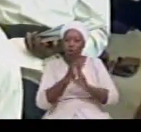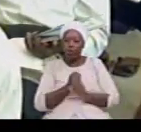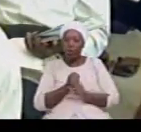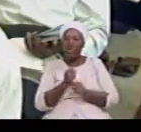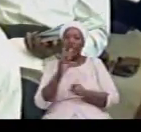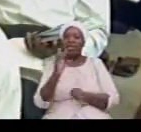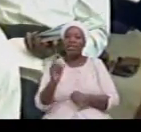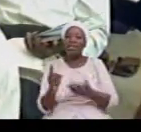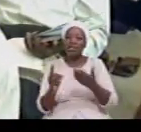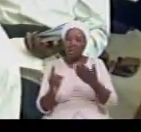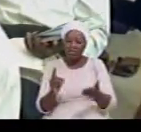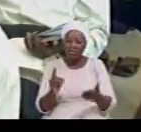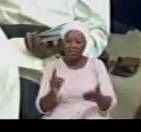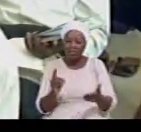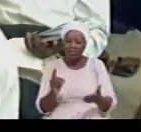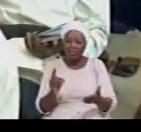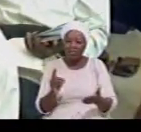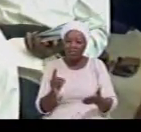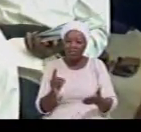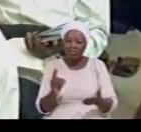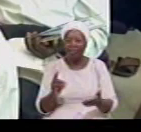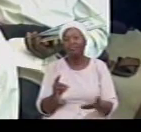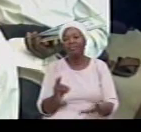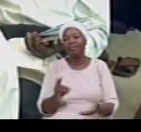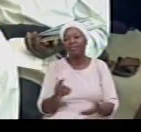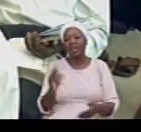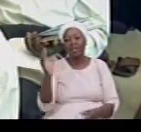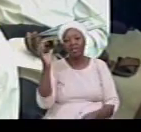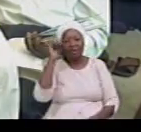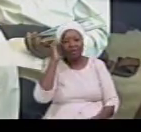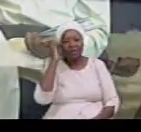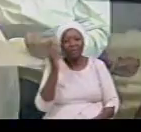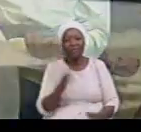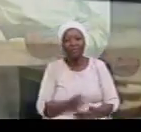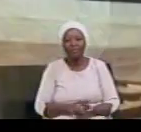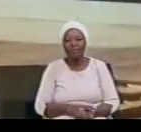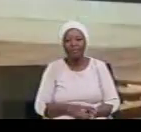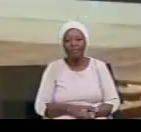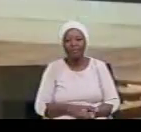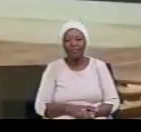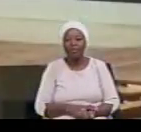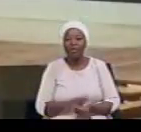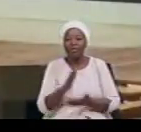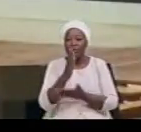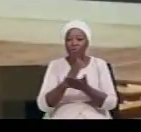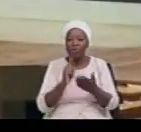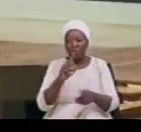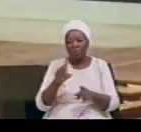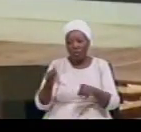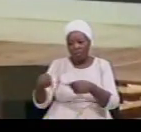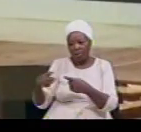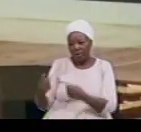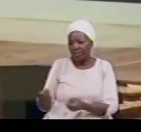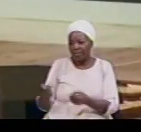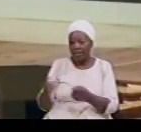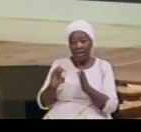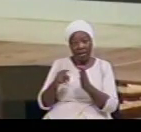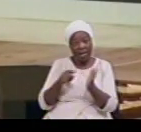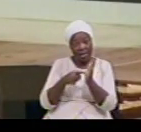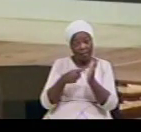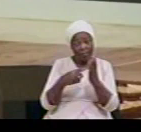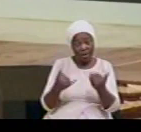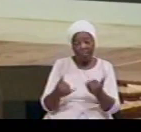having obtained. Look up here. Somebody went and he